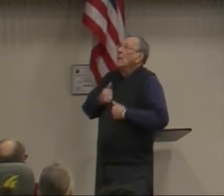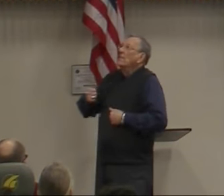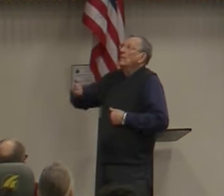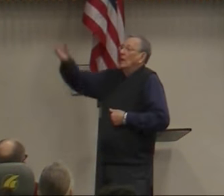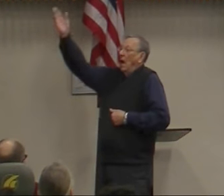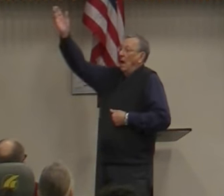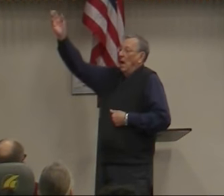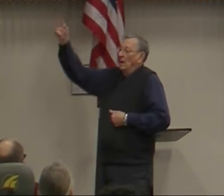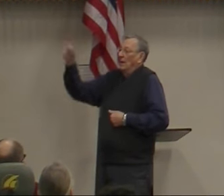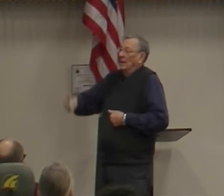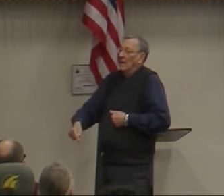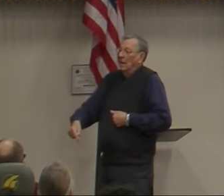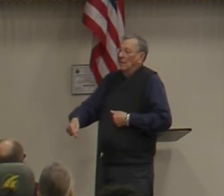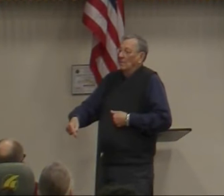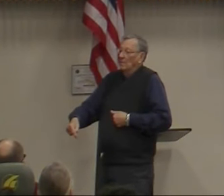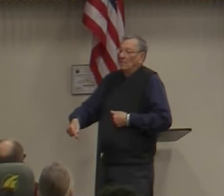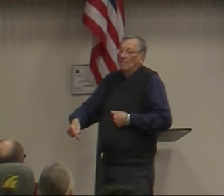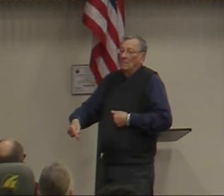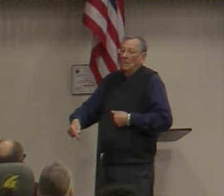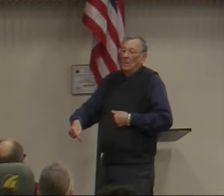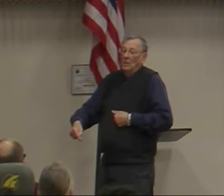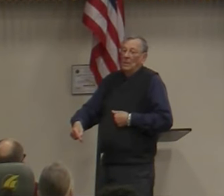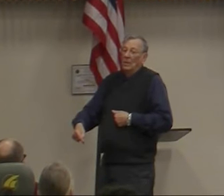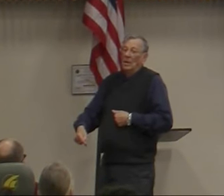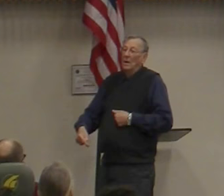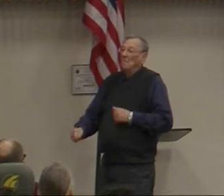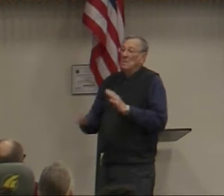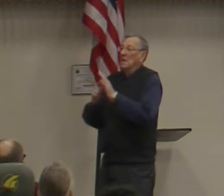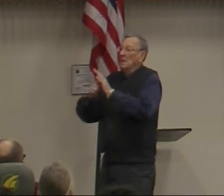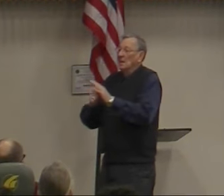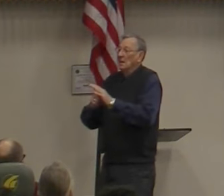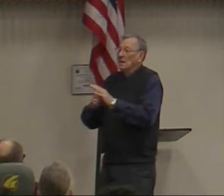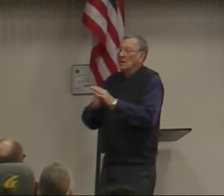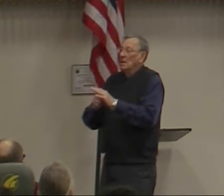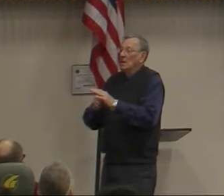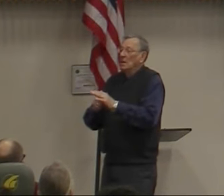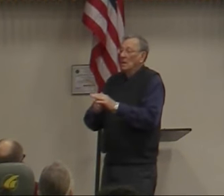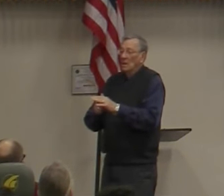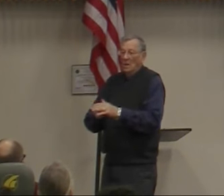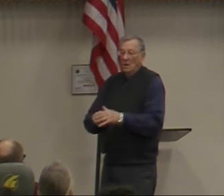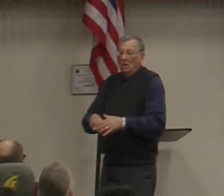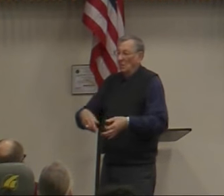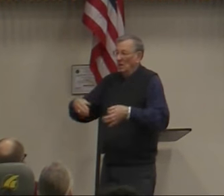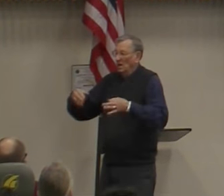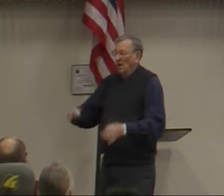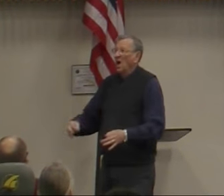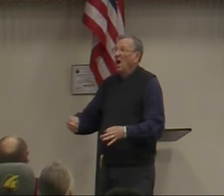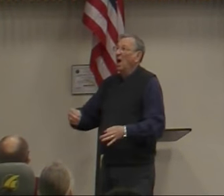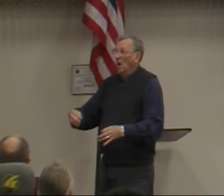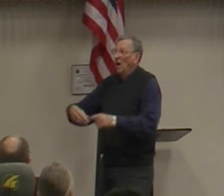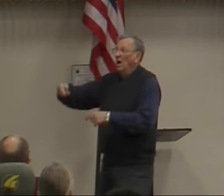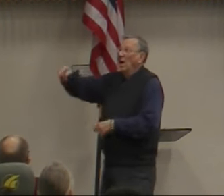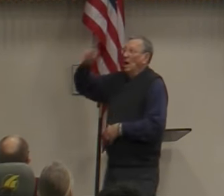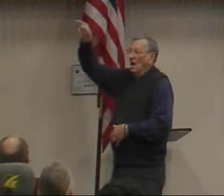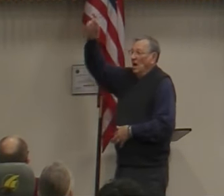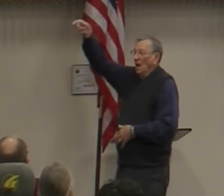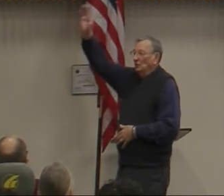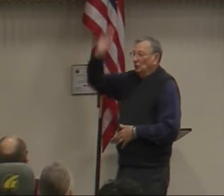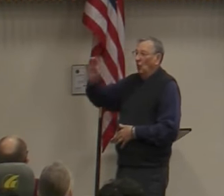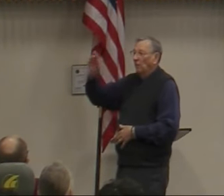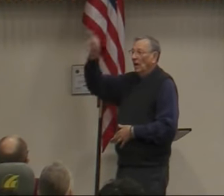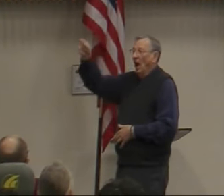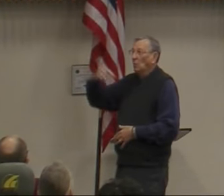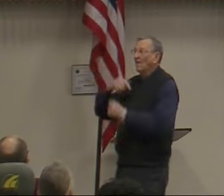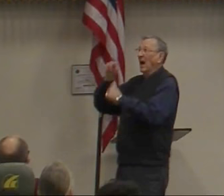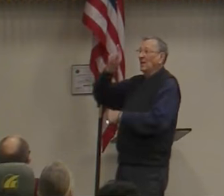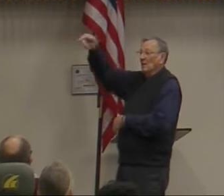come to be among them. They immediately say, we've made up our mind. We think we're going to go with Jehovah. We think we'll follow